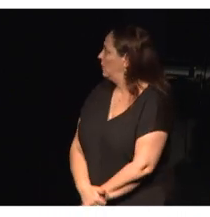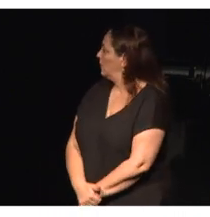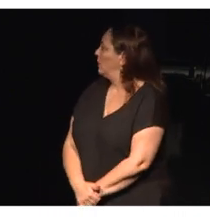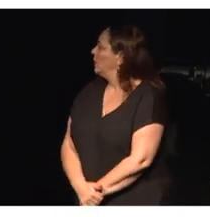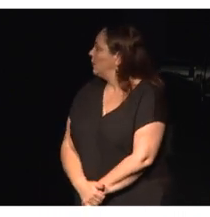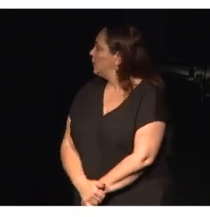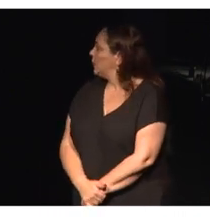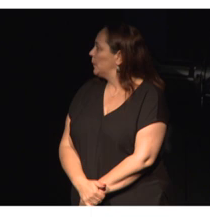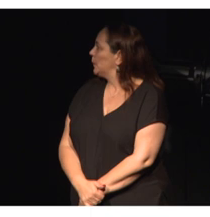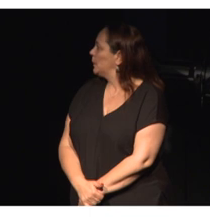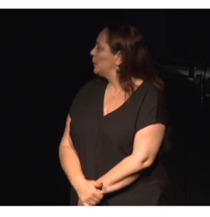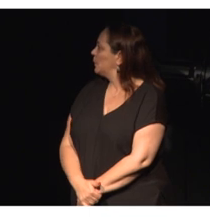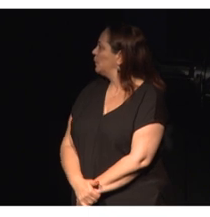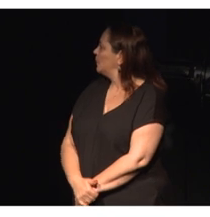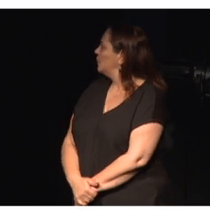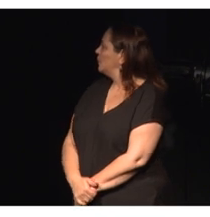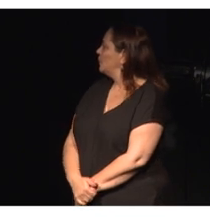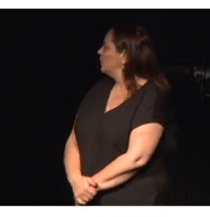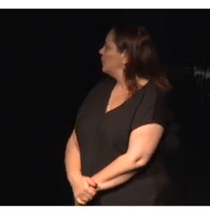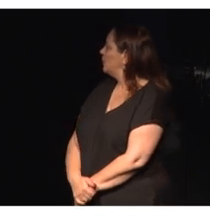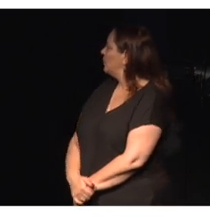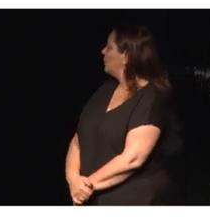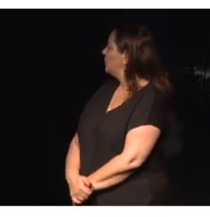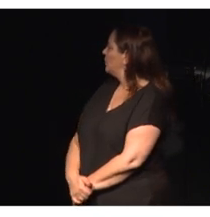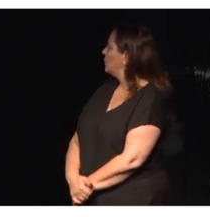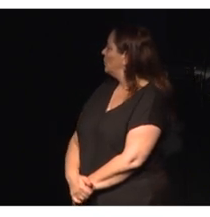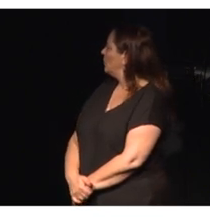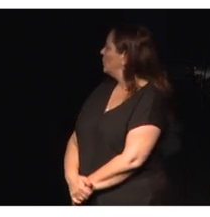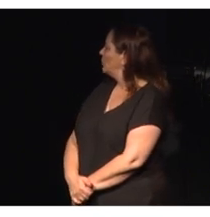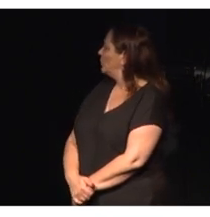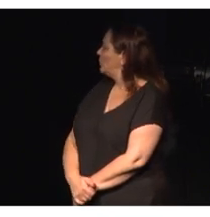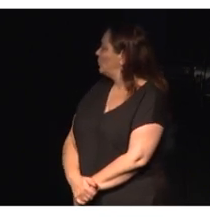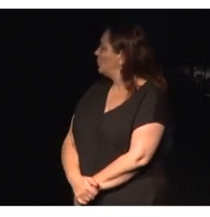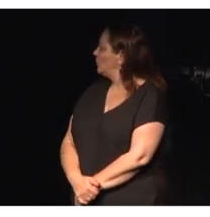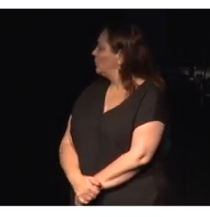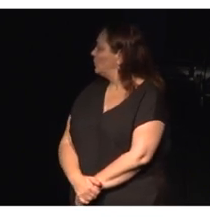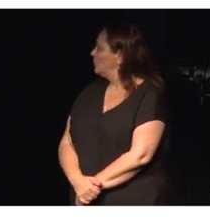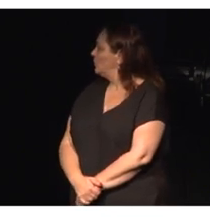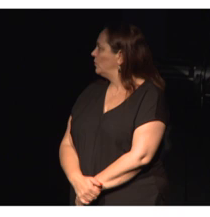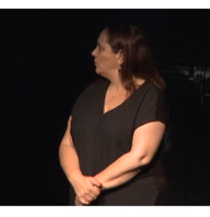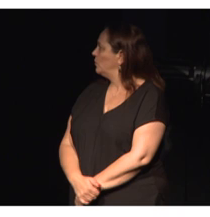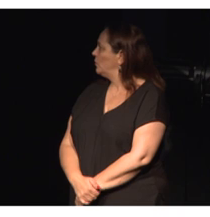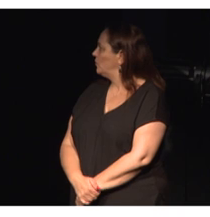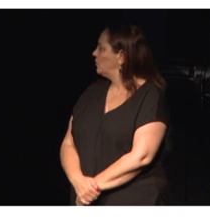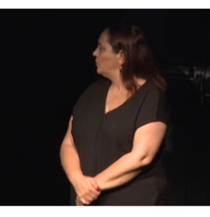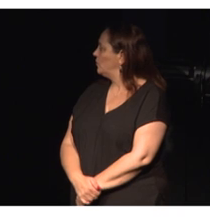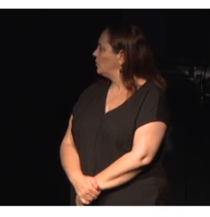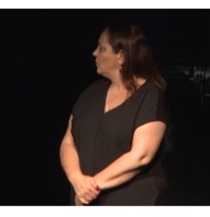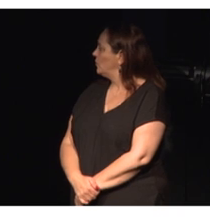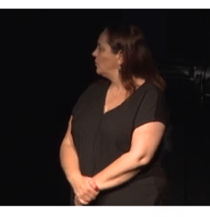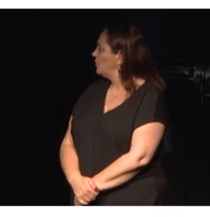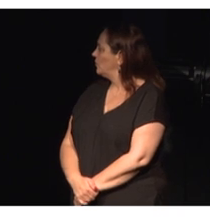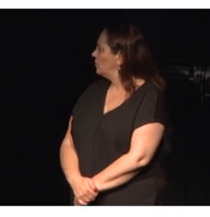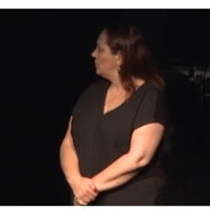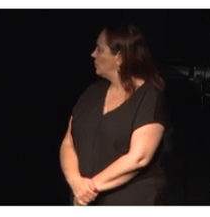Yuck, how disrespectful and degrading for young ladies. That's no role model. A girl with